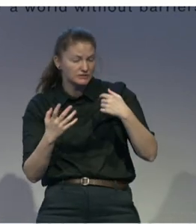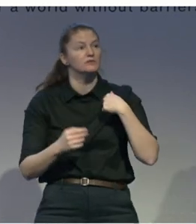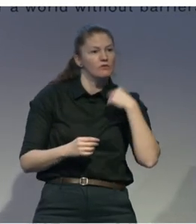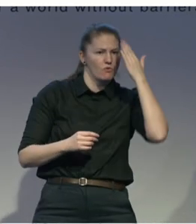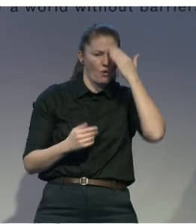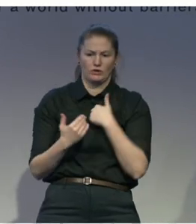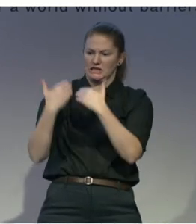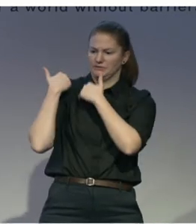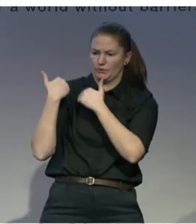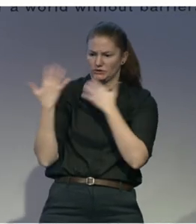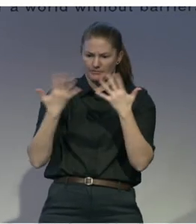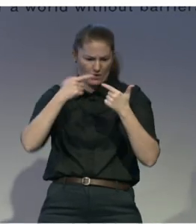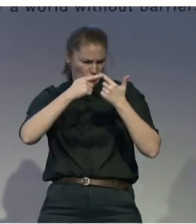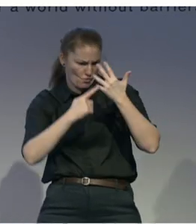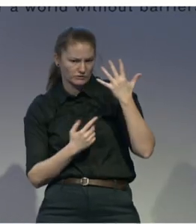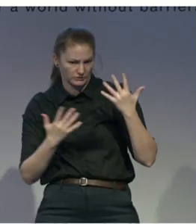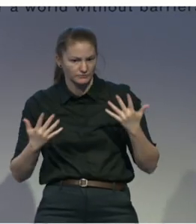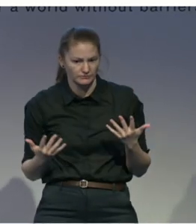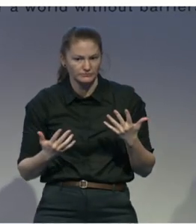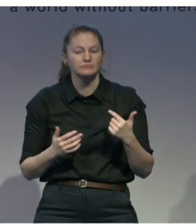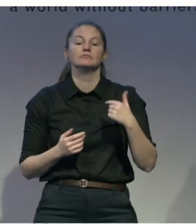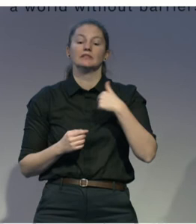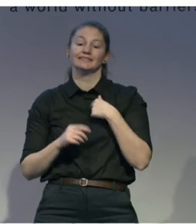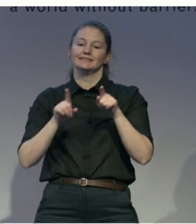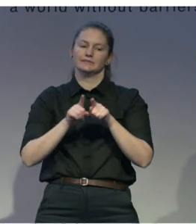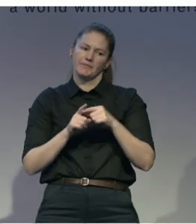themselves and for others in their same condition.